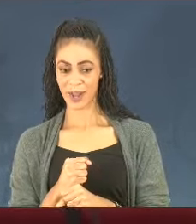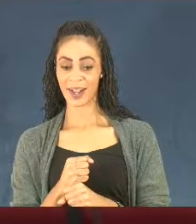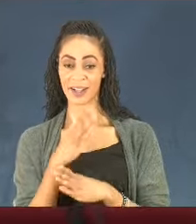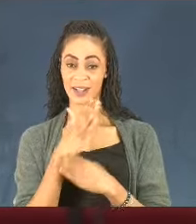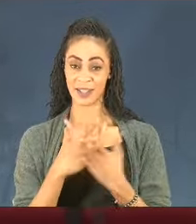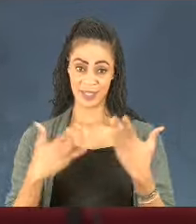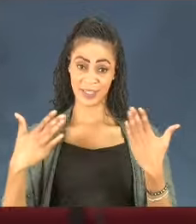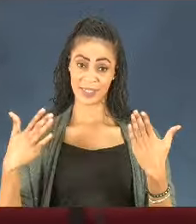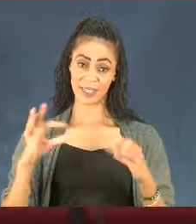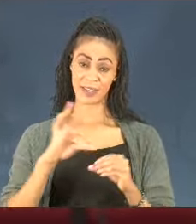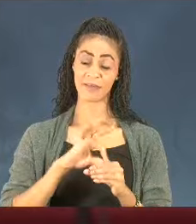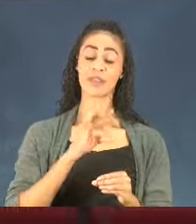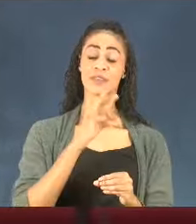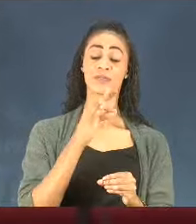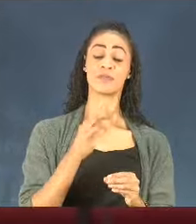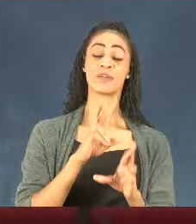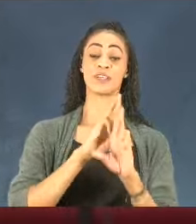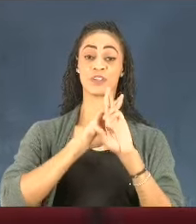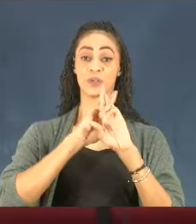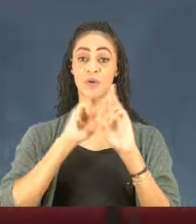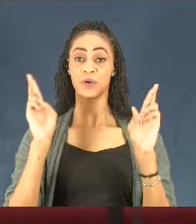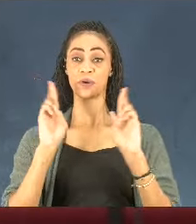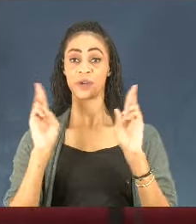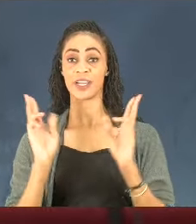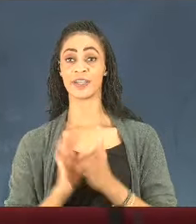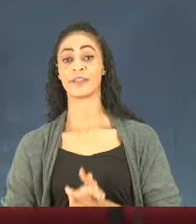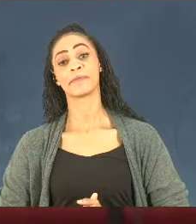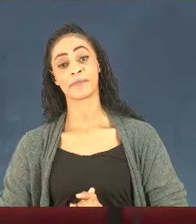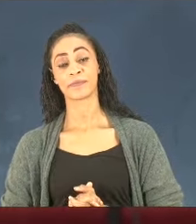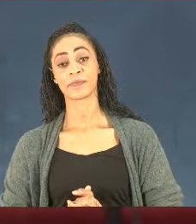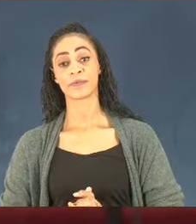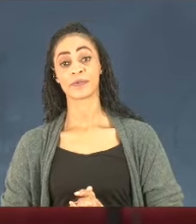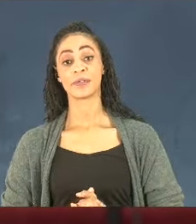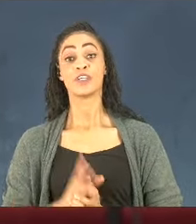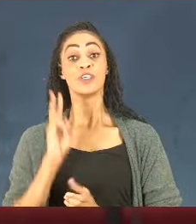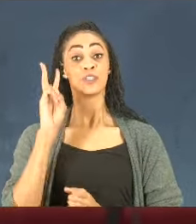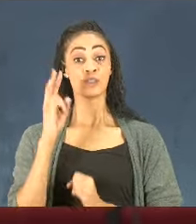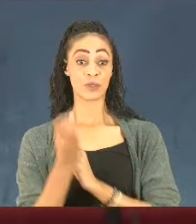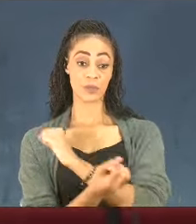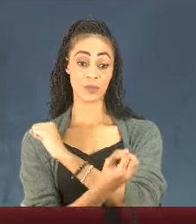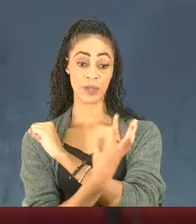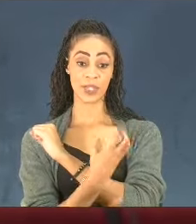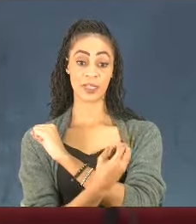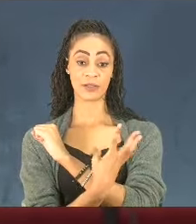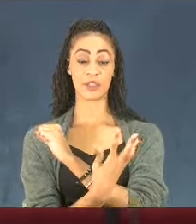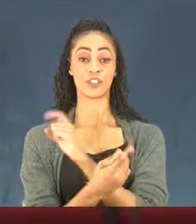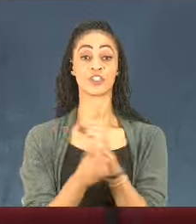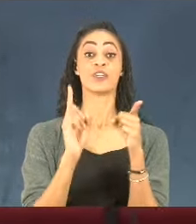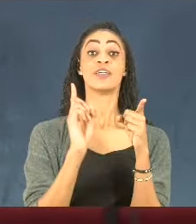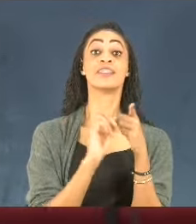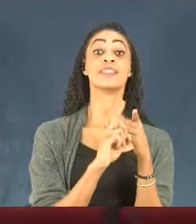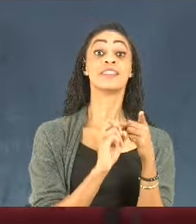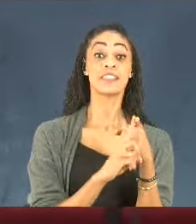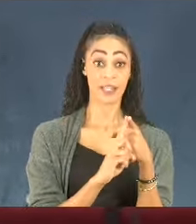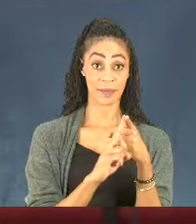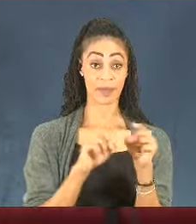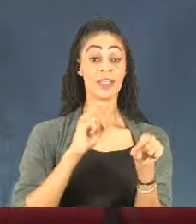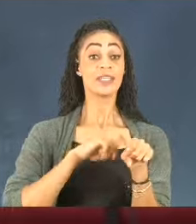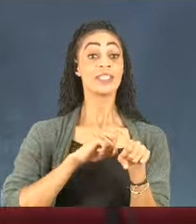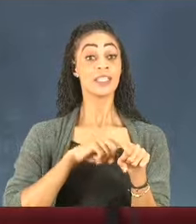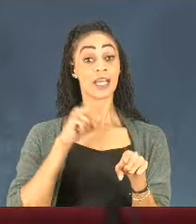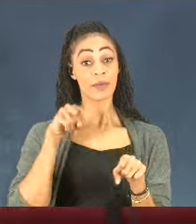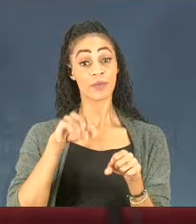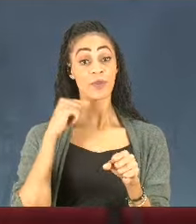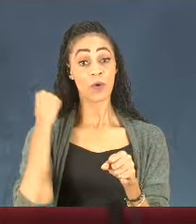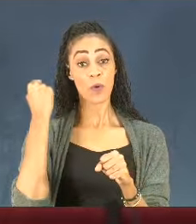something spiritual. And I'm going to give you two arguments why. Number one is because when you work